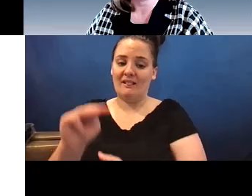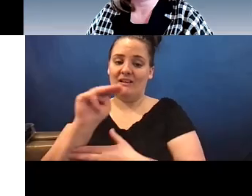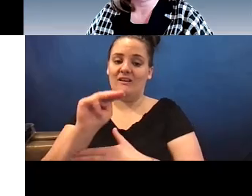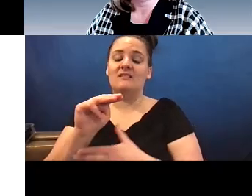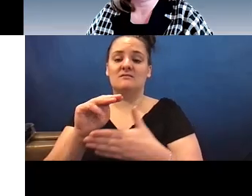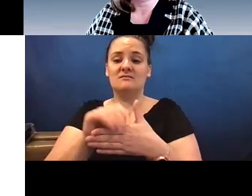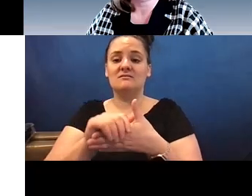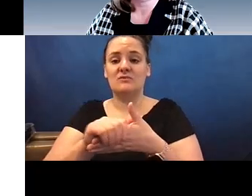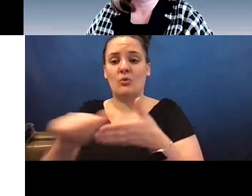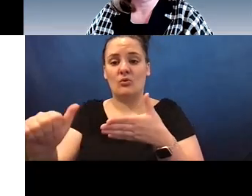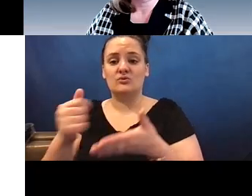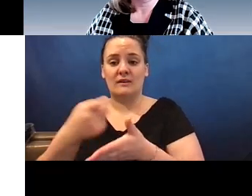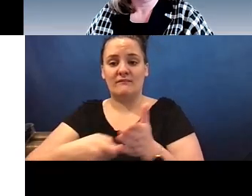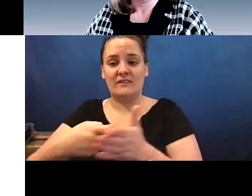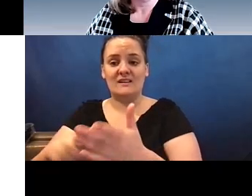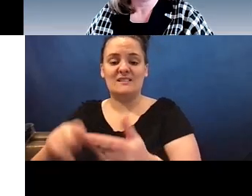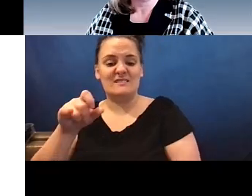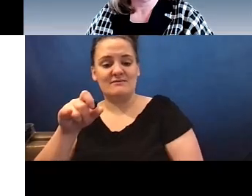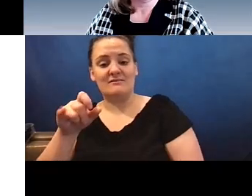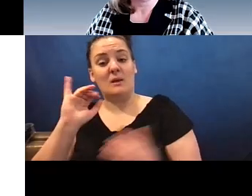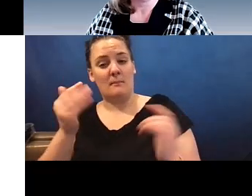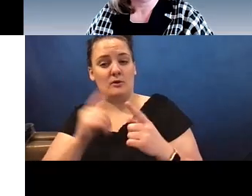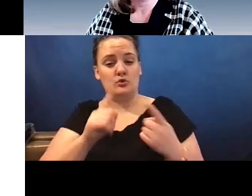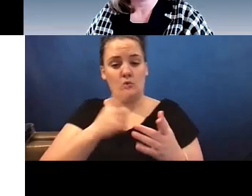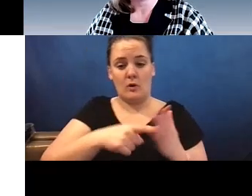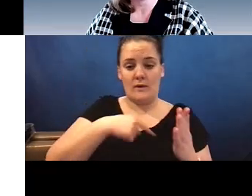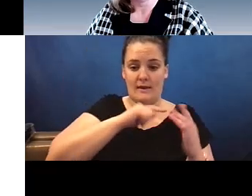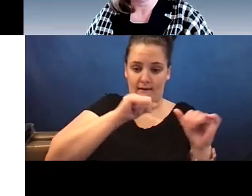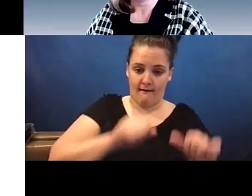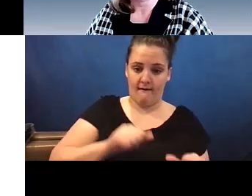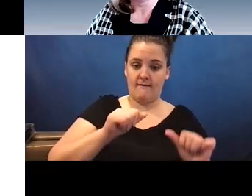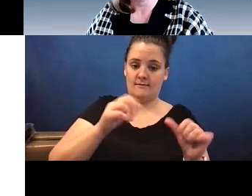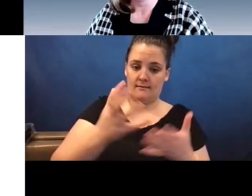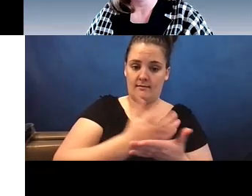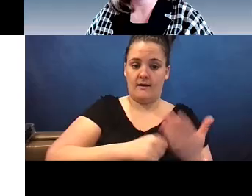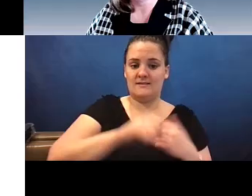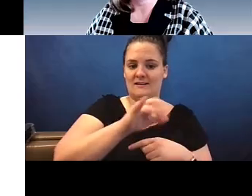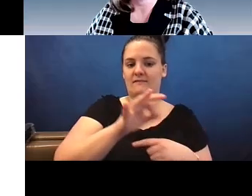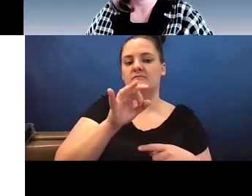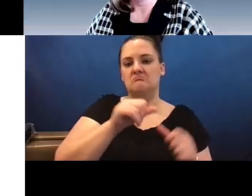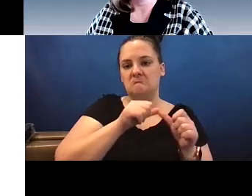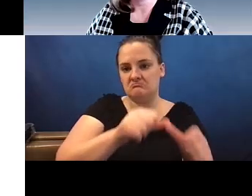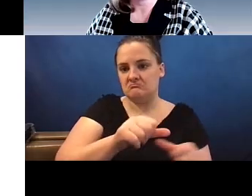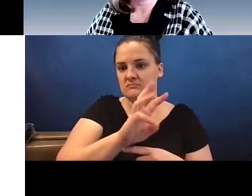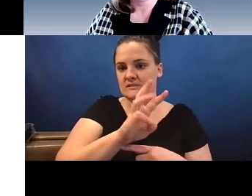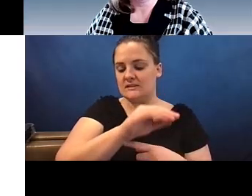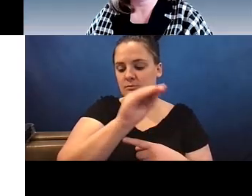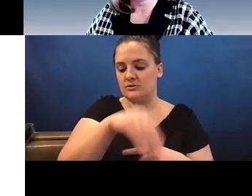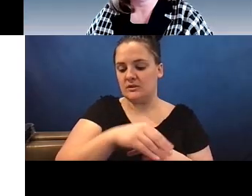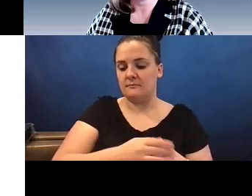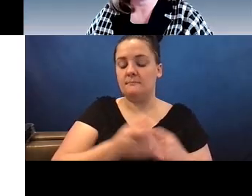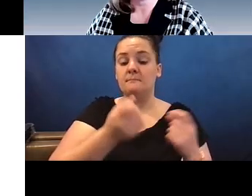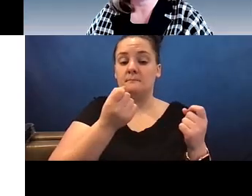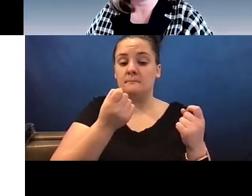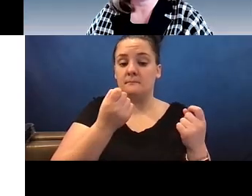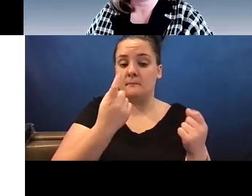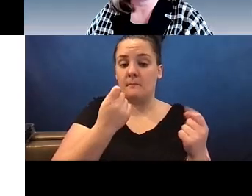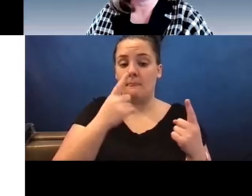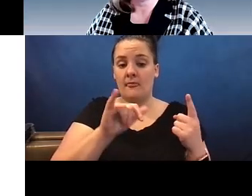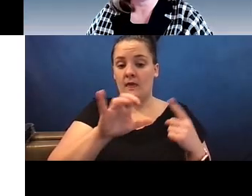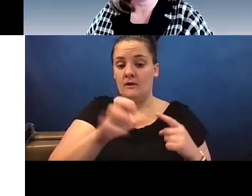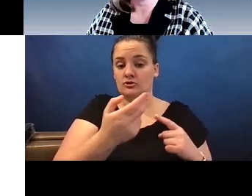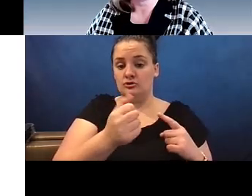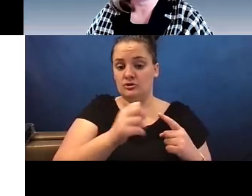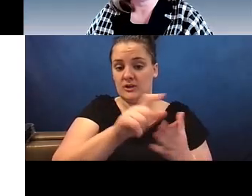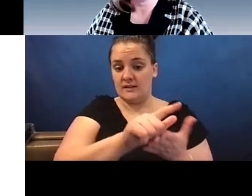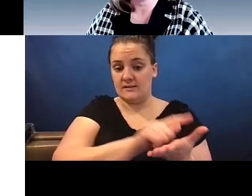remained 6%. Under the Chase law, there is a hierarchy for the use of hospital fees, with payments to hospitals funded